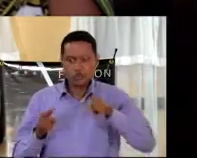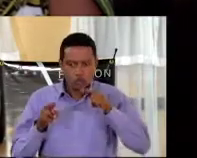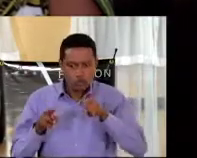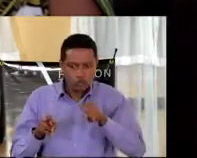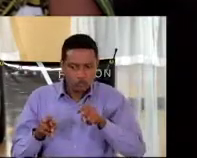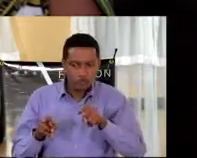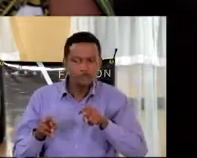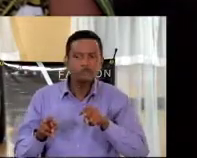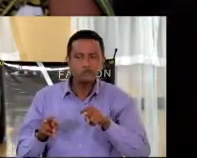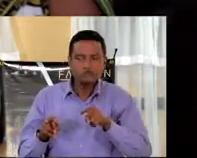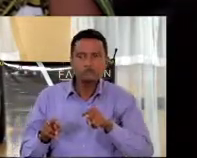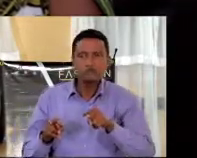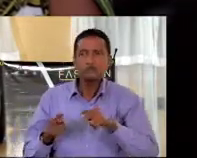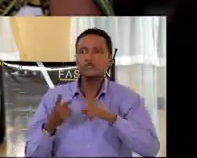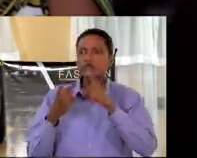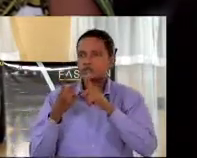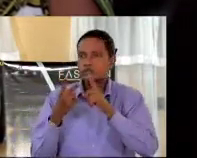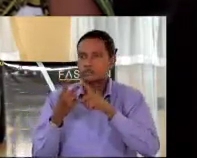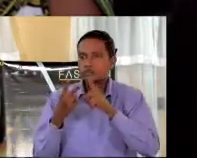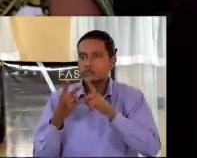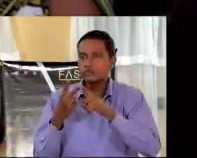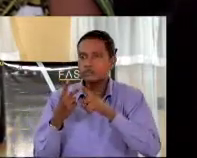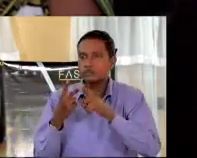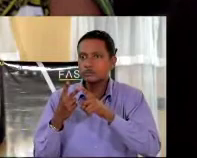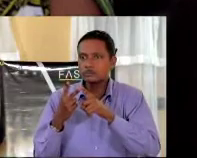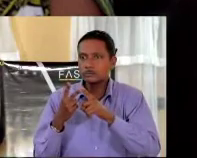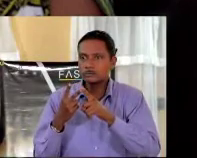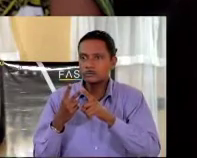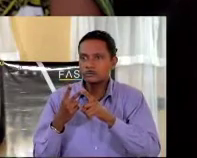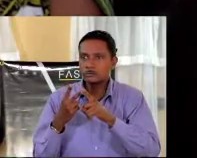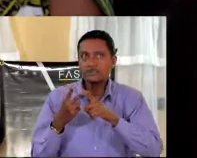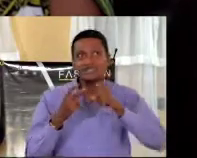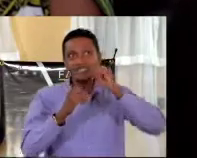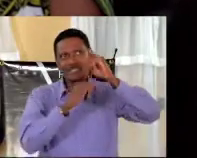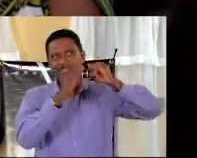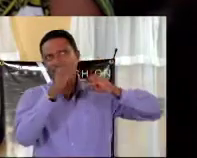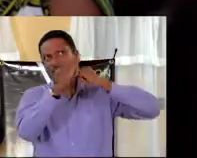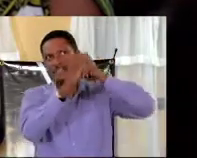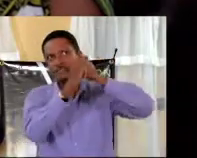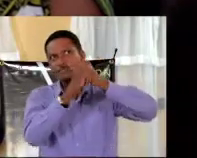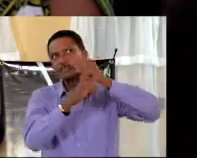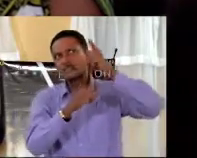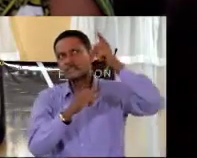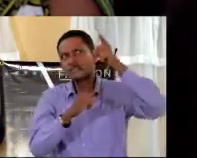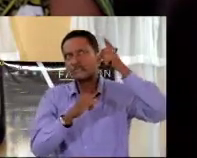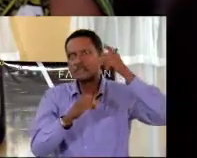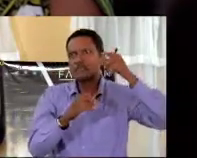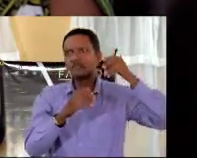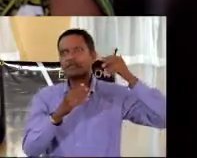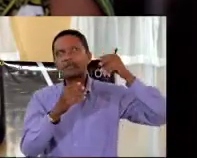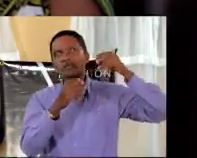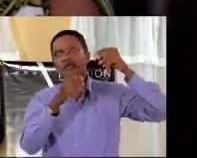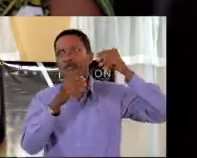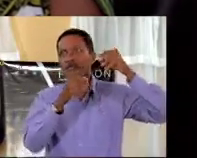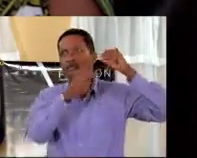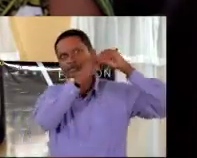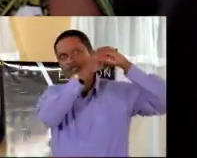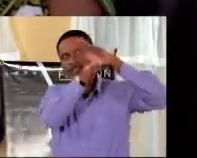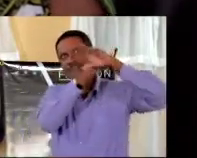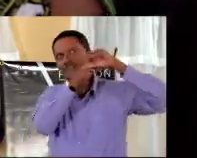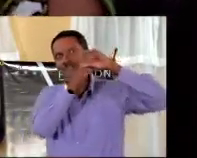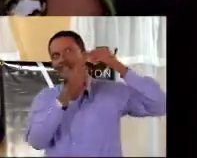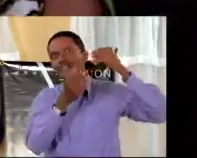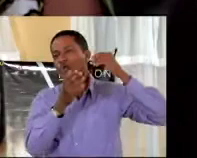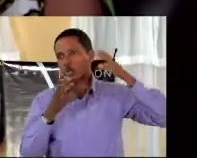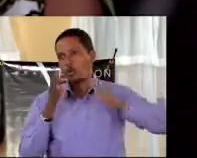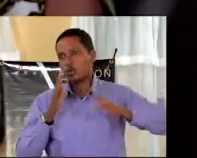local market. And two, do not exclude necessarily the international market or see it as nirvana. It is just another market that you